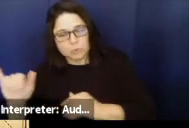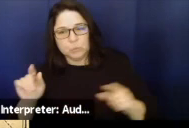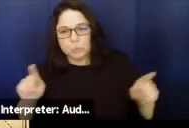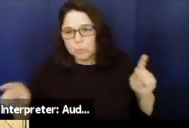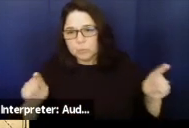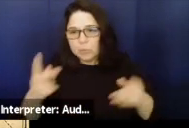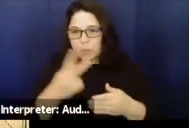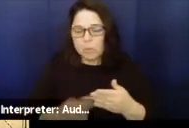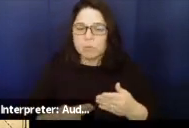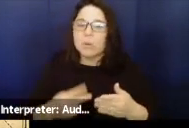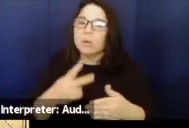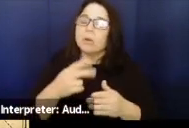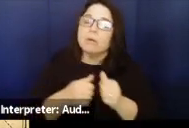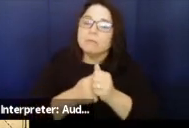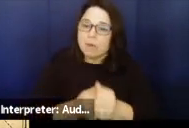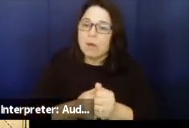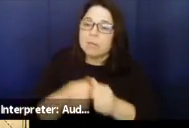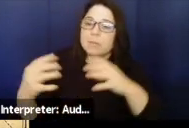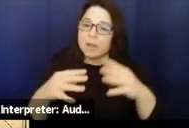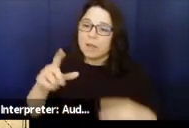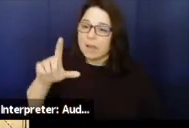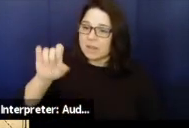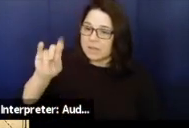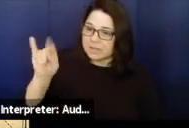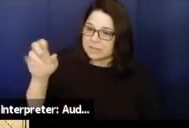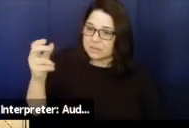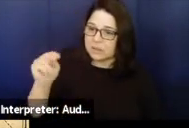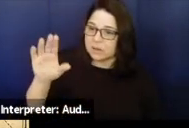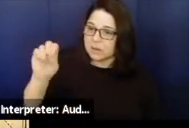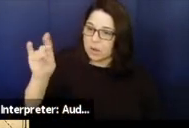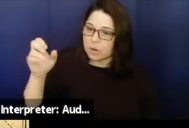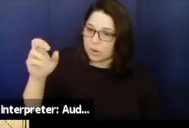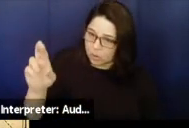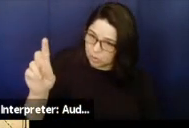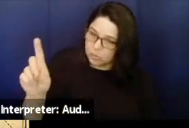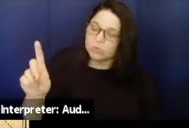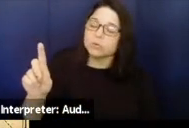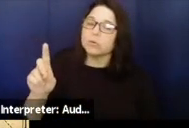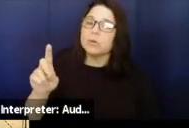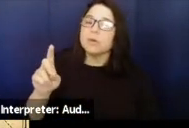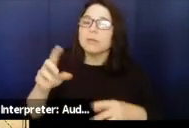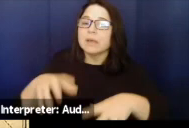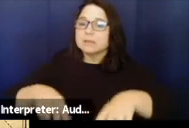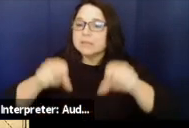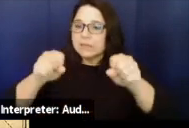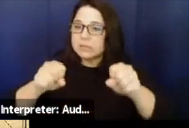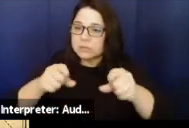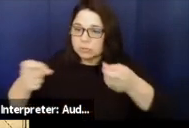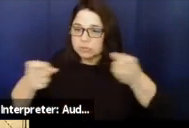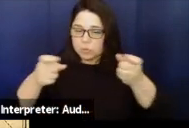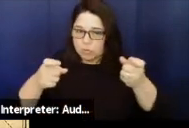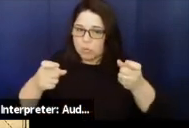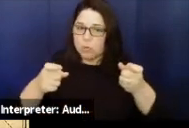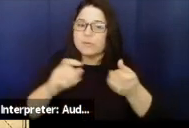battles of Lexington and Concord, the patriots seized control of the city and began exiling the loyalists.